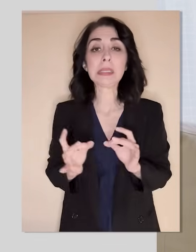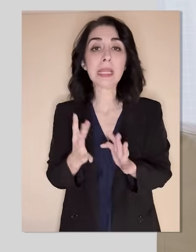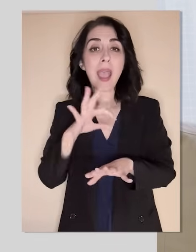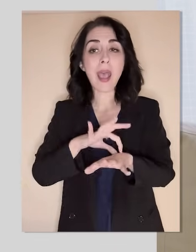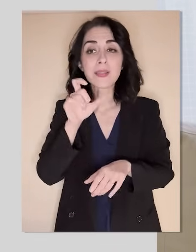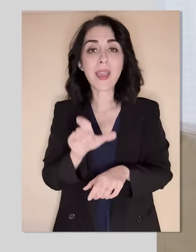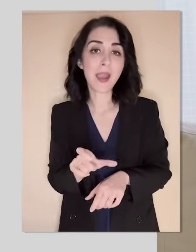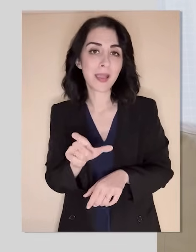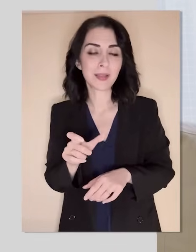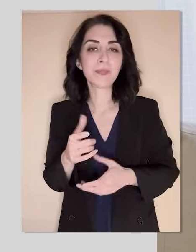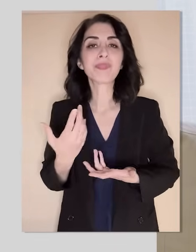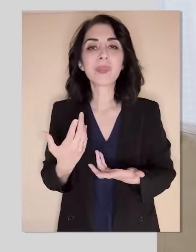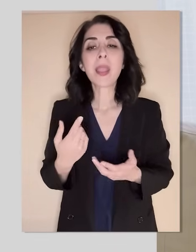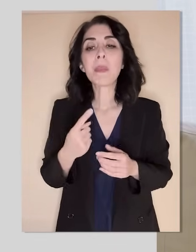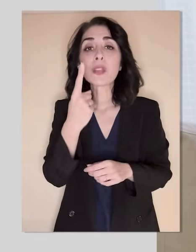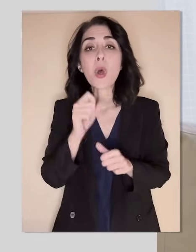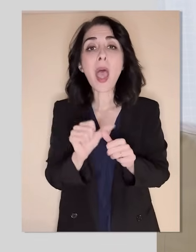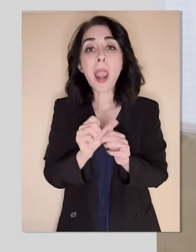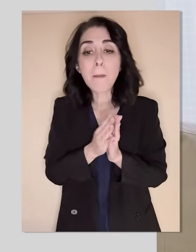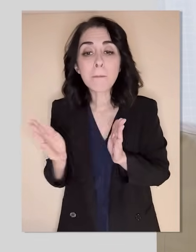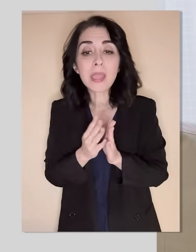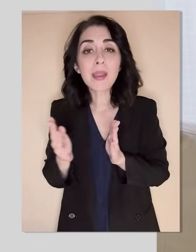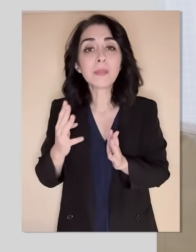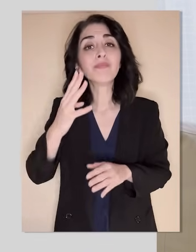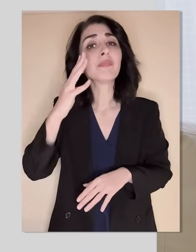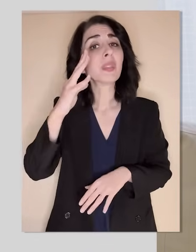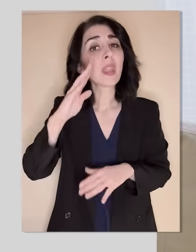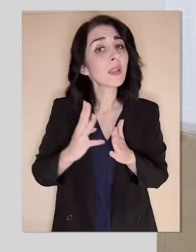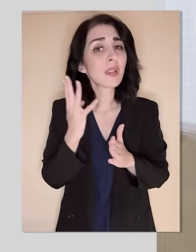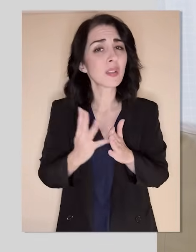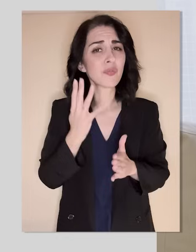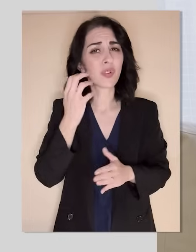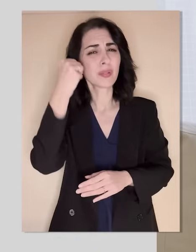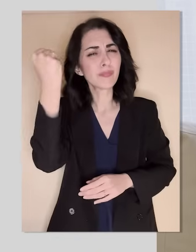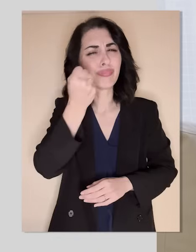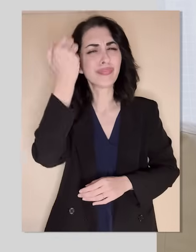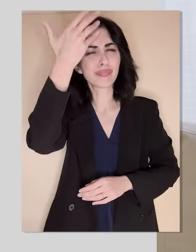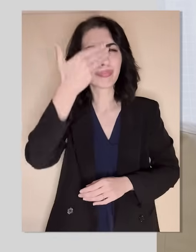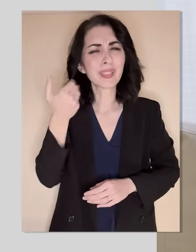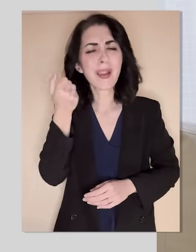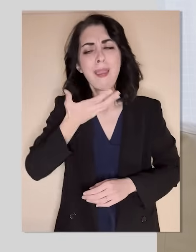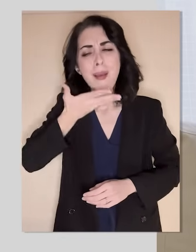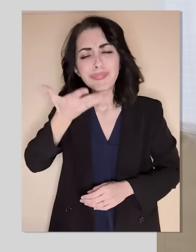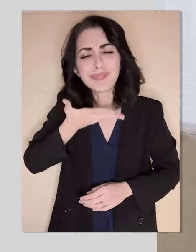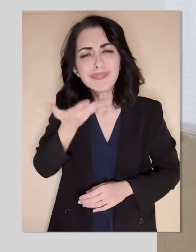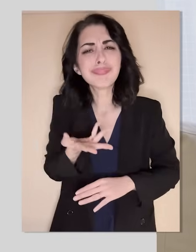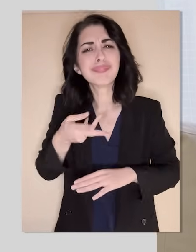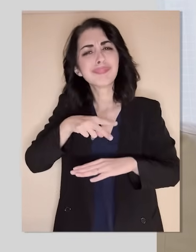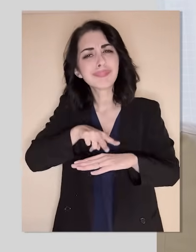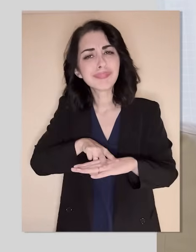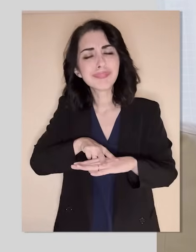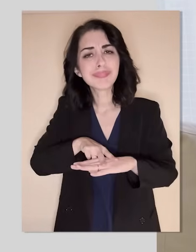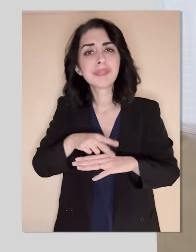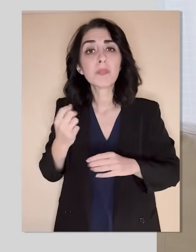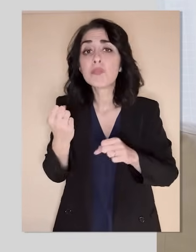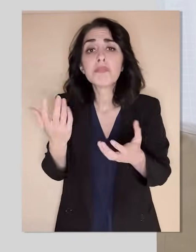they're lying down, they're throwing up, they can't function well, 4 days a month, or only 2 days